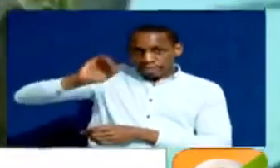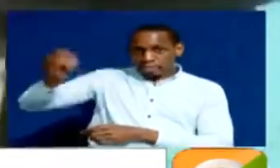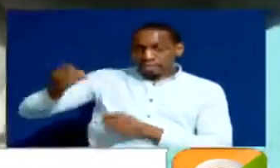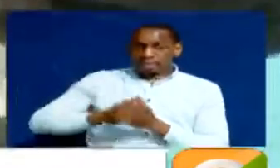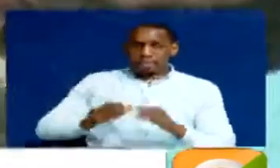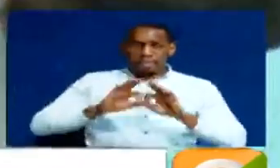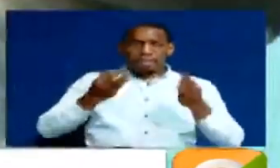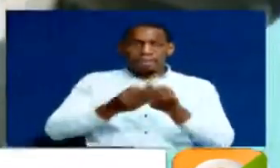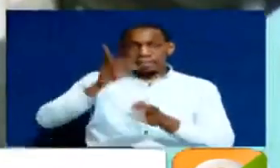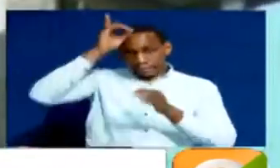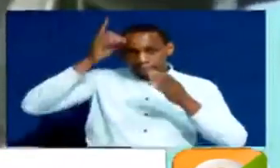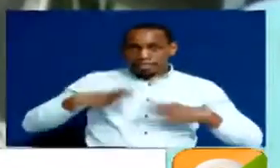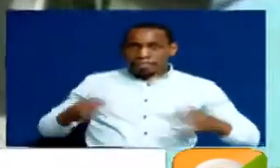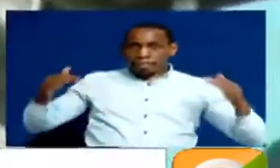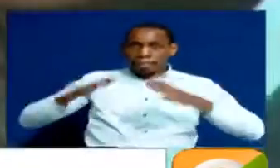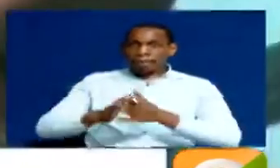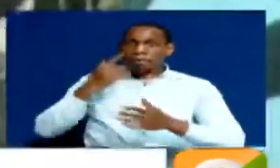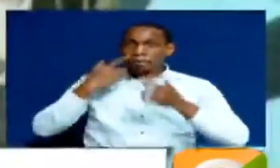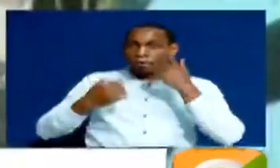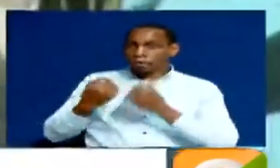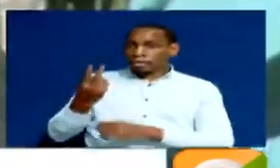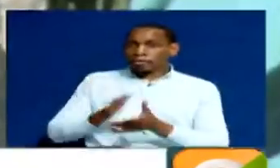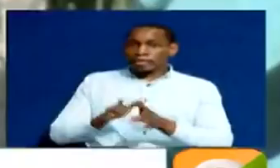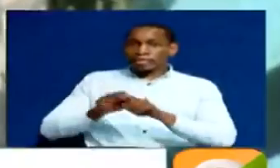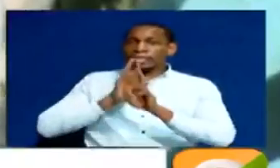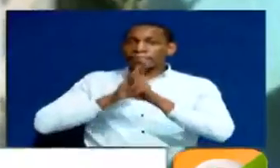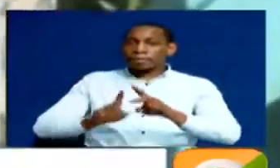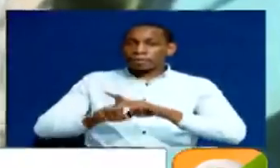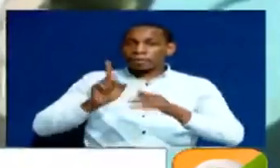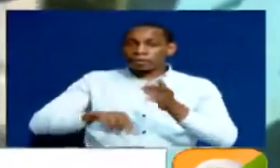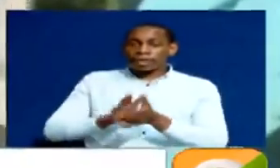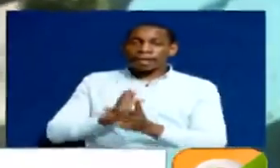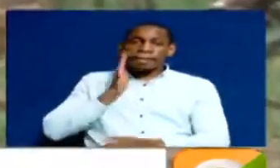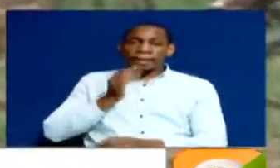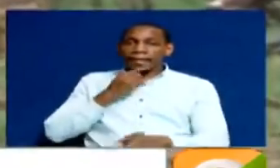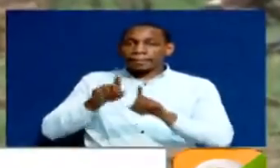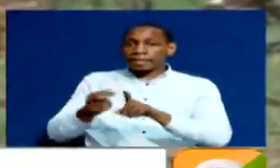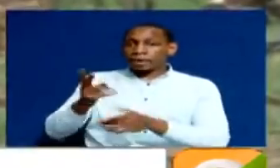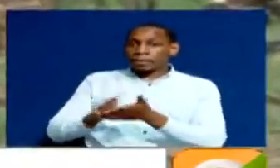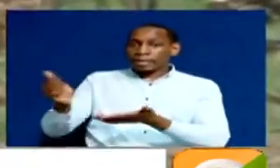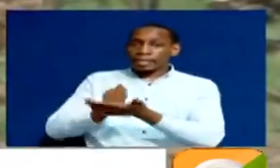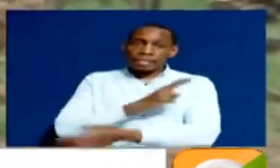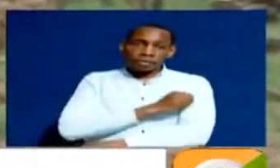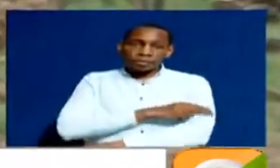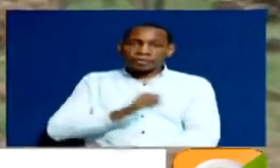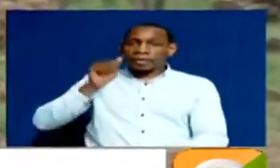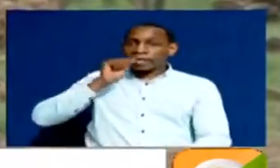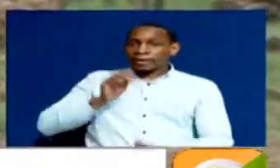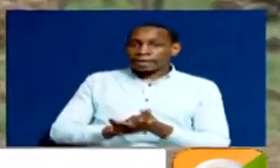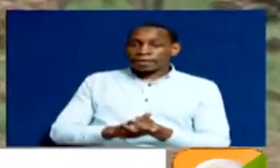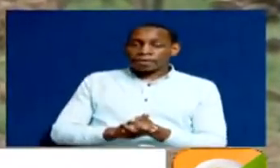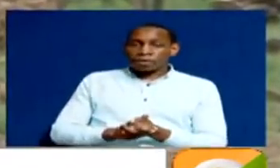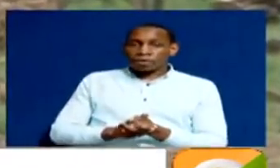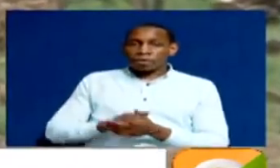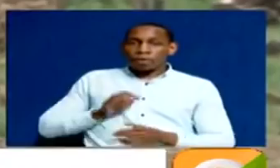County. Family and villagers gathering to mourn the two, with reports emerging that the mother of the two is still hospitalized in the UK. She